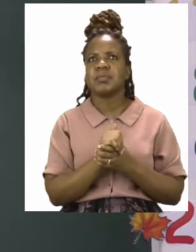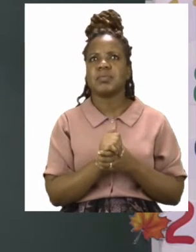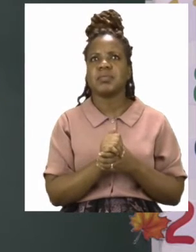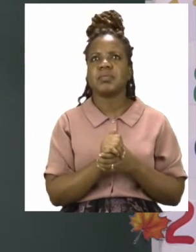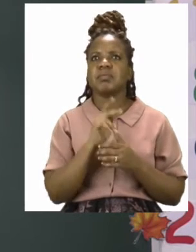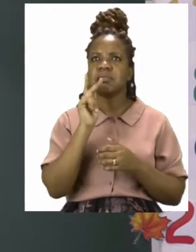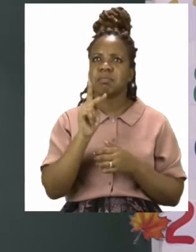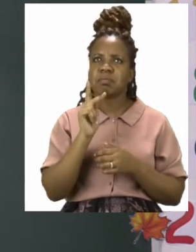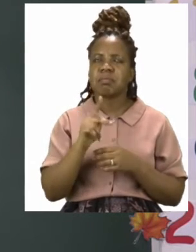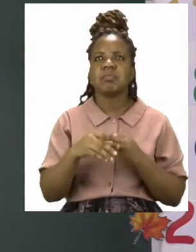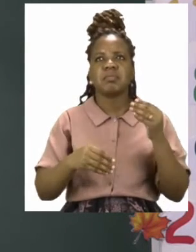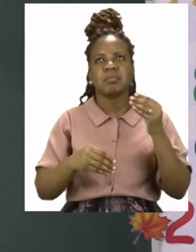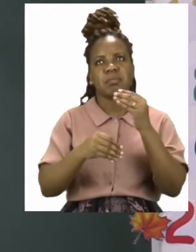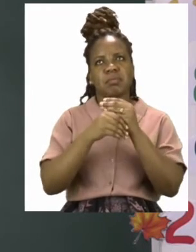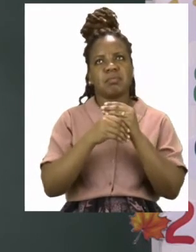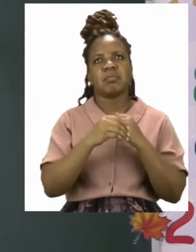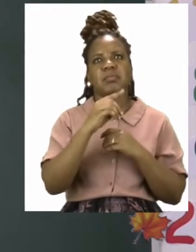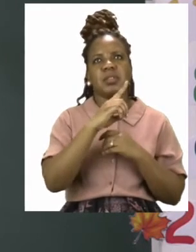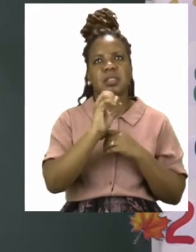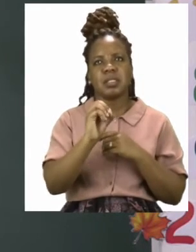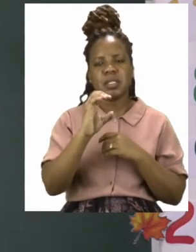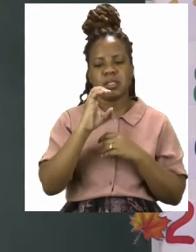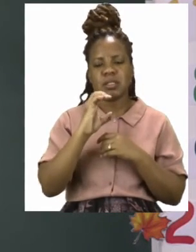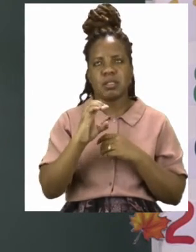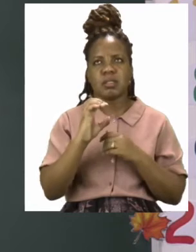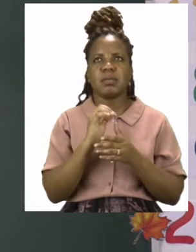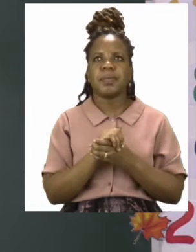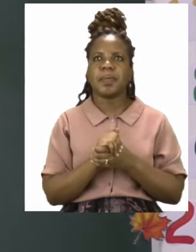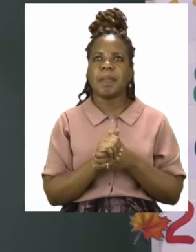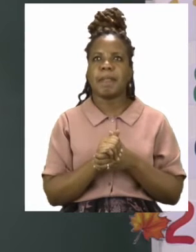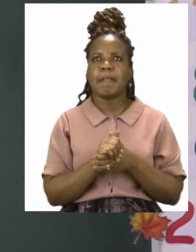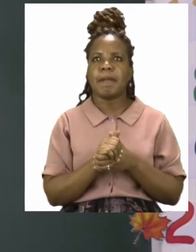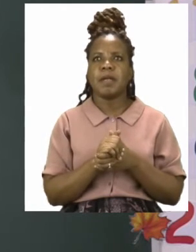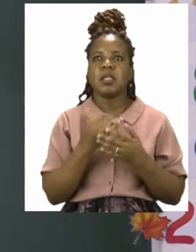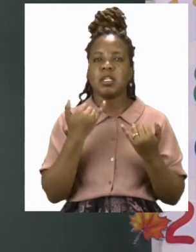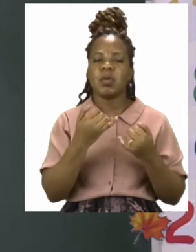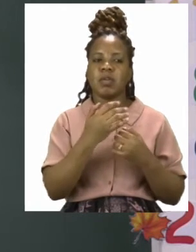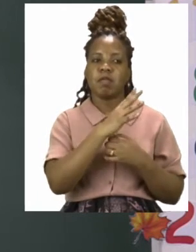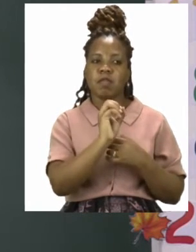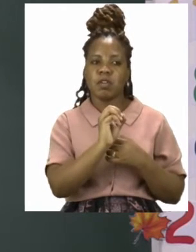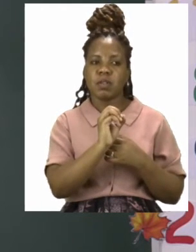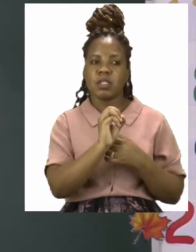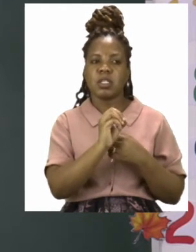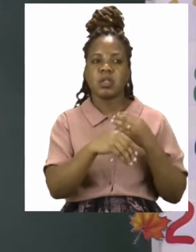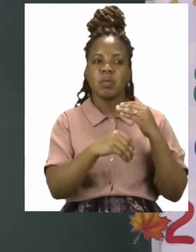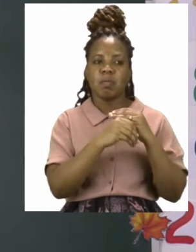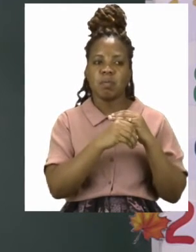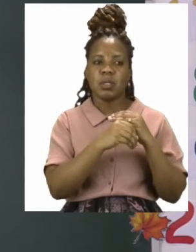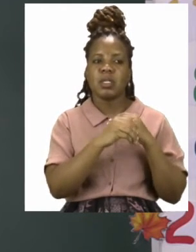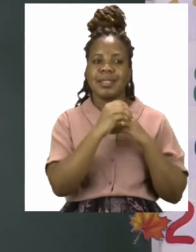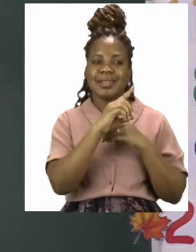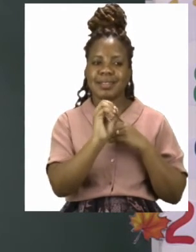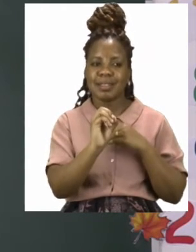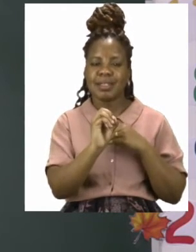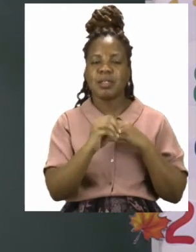another 10-cent coin. So, we have 50 cents, 60